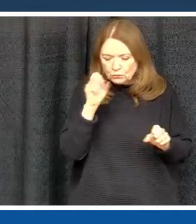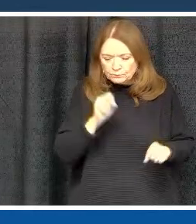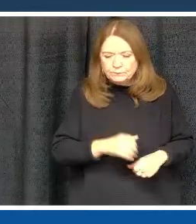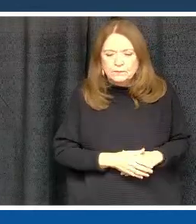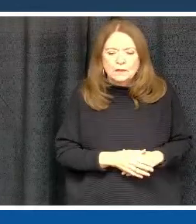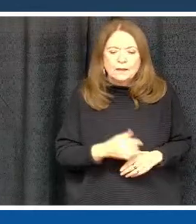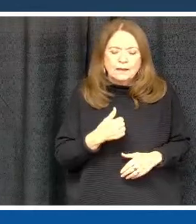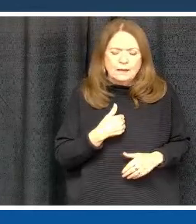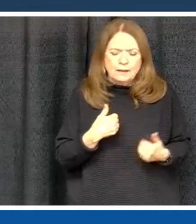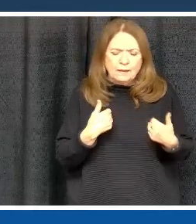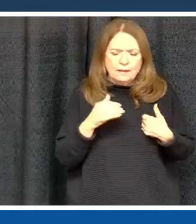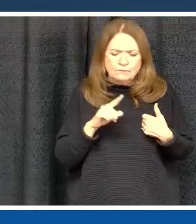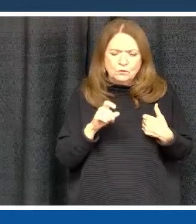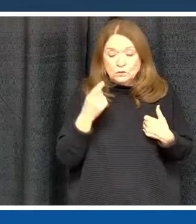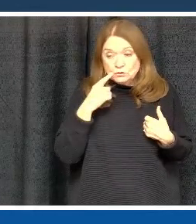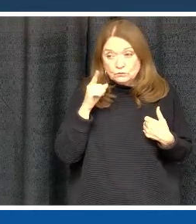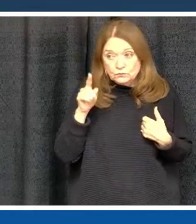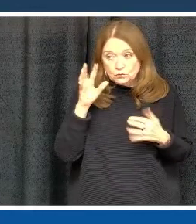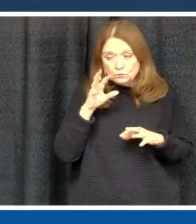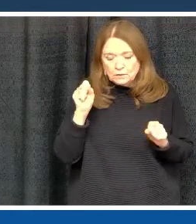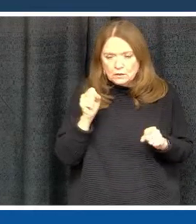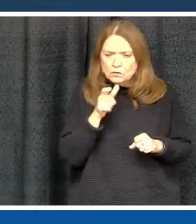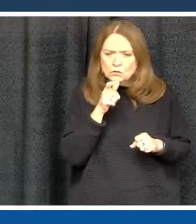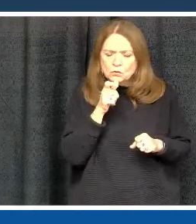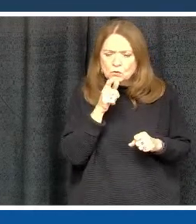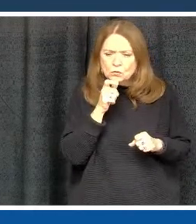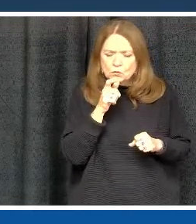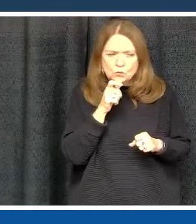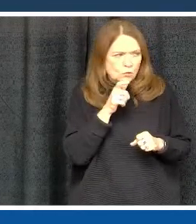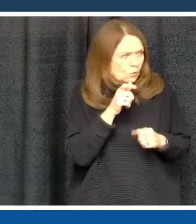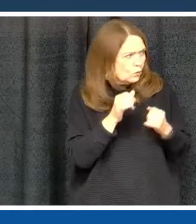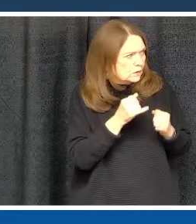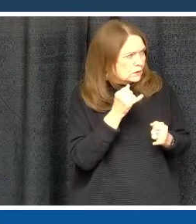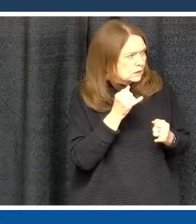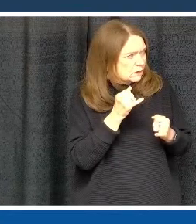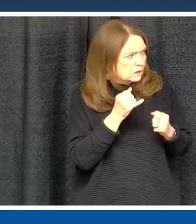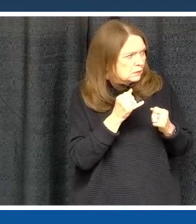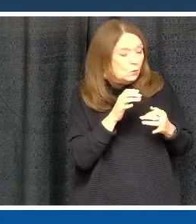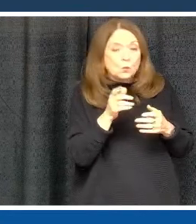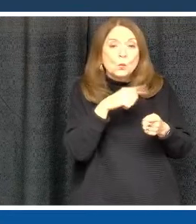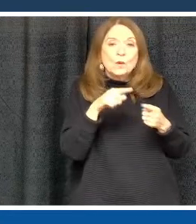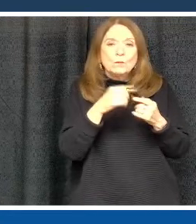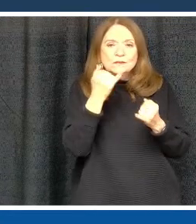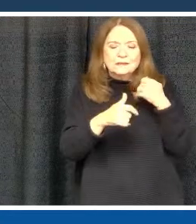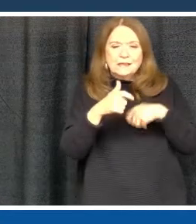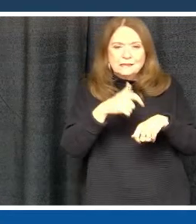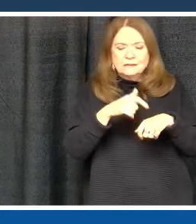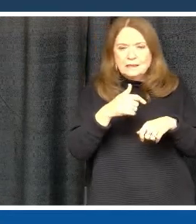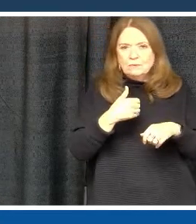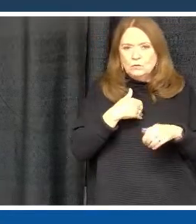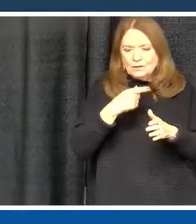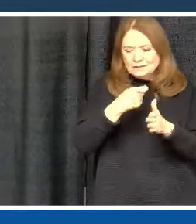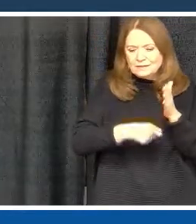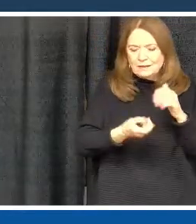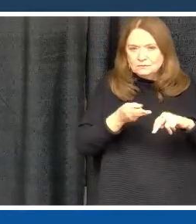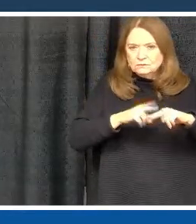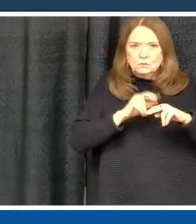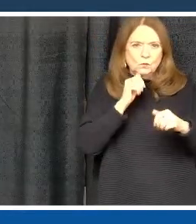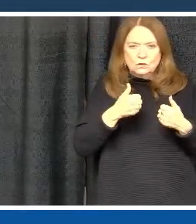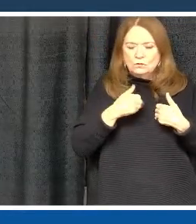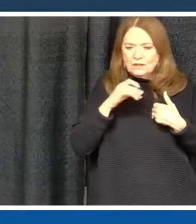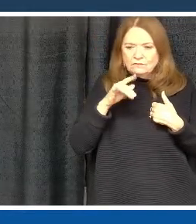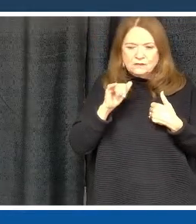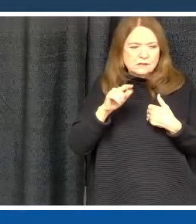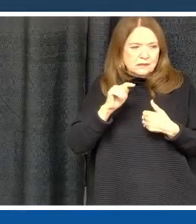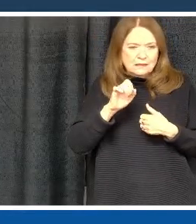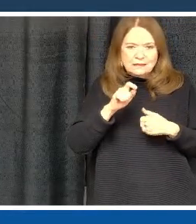I have a question for you. When was the last time the privilege tax was raised? We don't have a city tax on You don't?